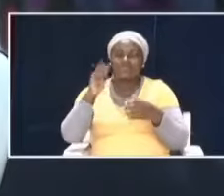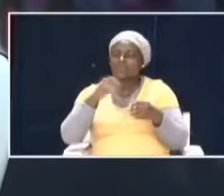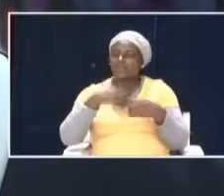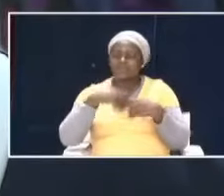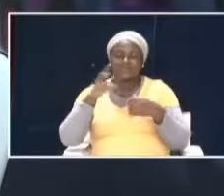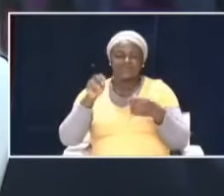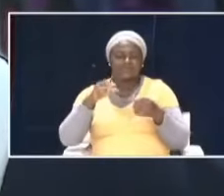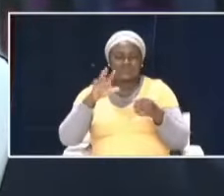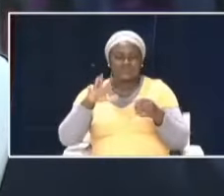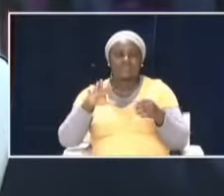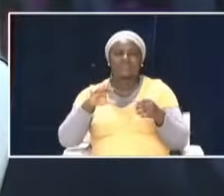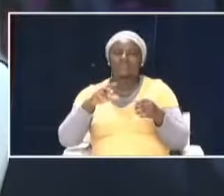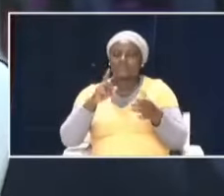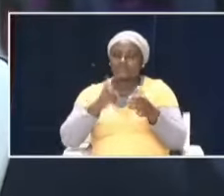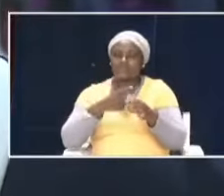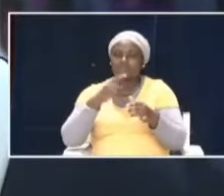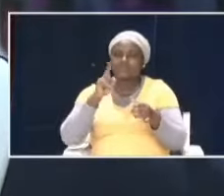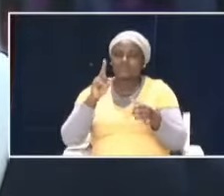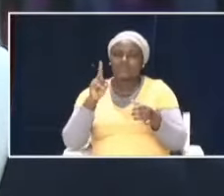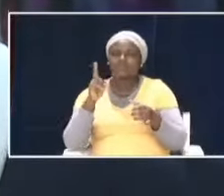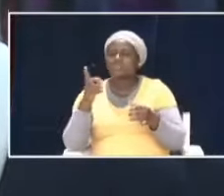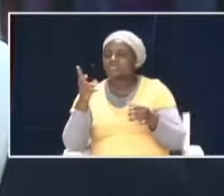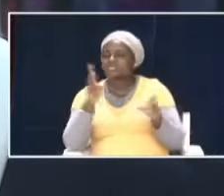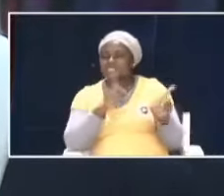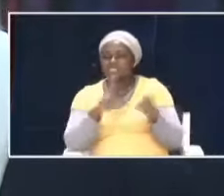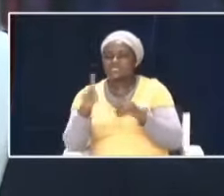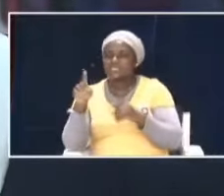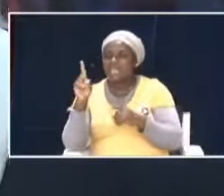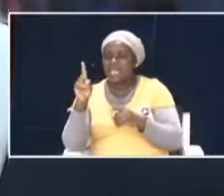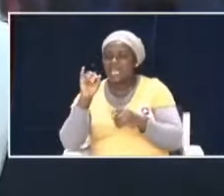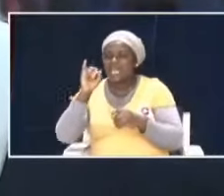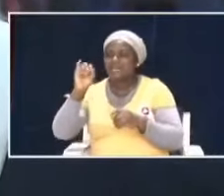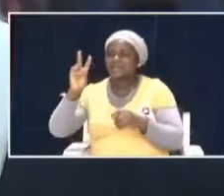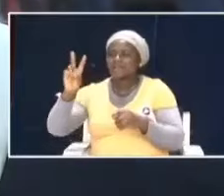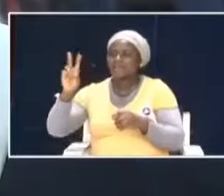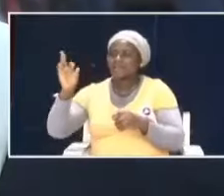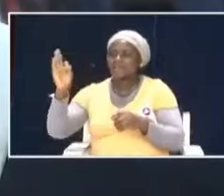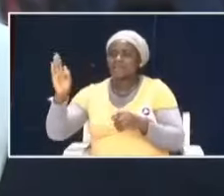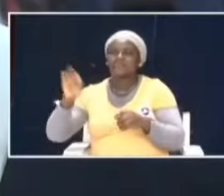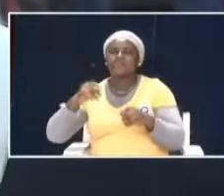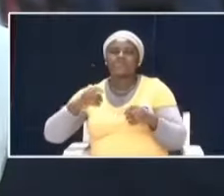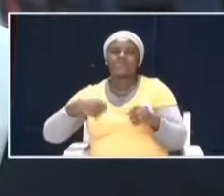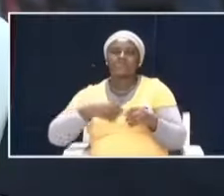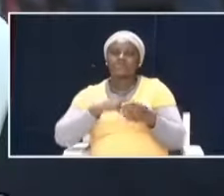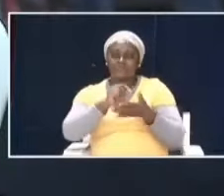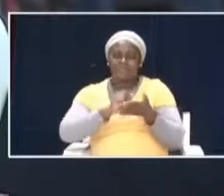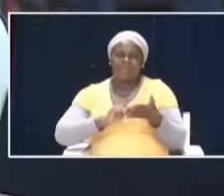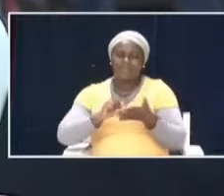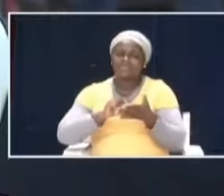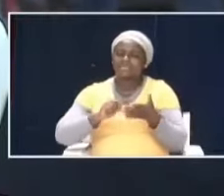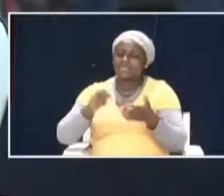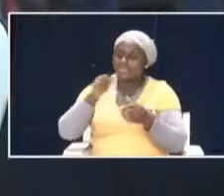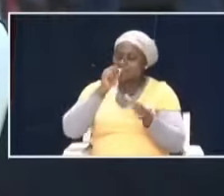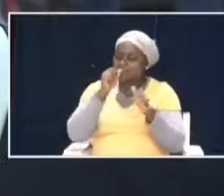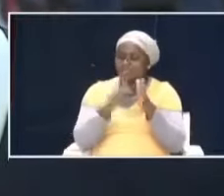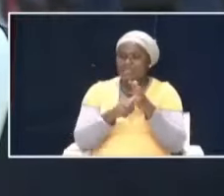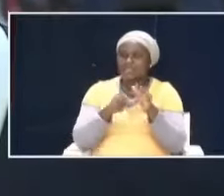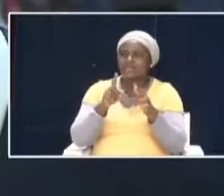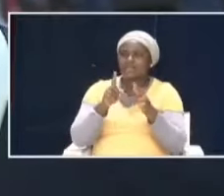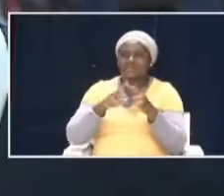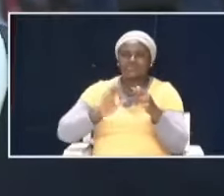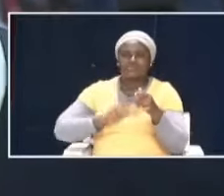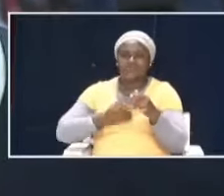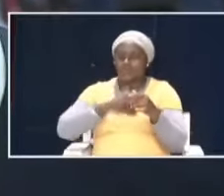did IVF 3 times, but no results. We wrote a letter to our daddy in the Lord,